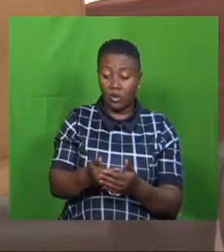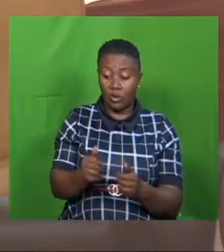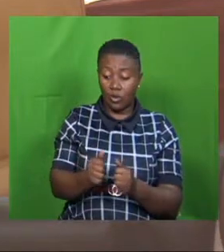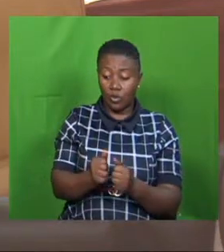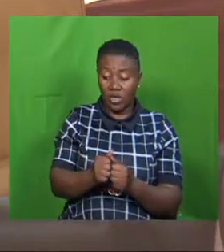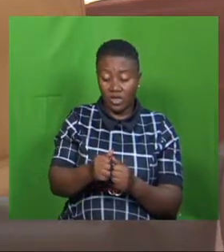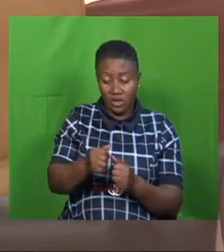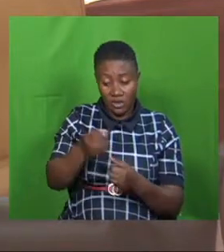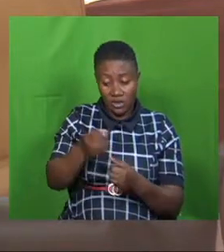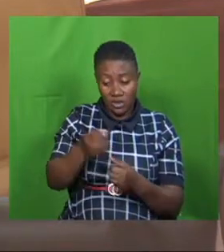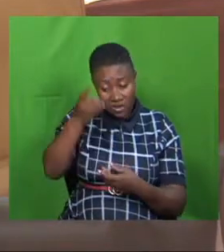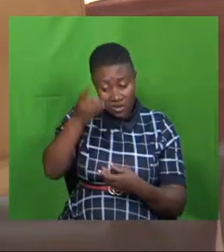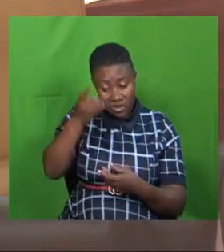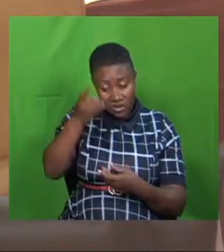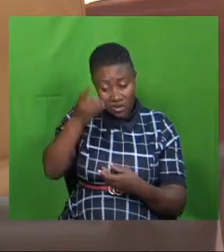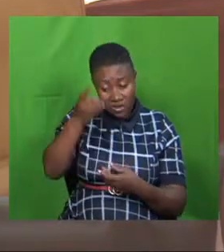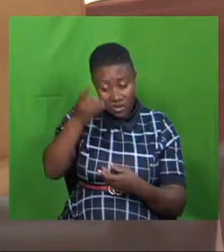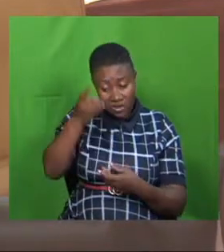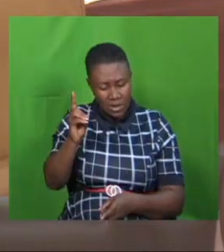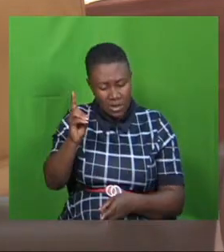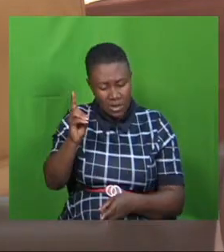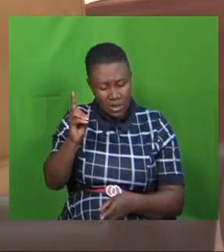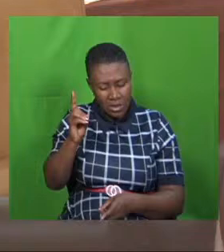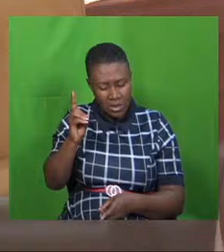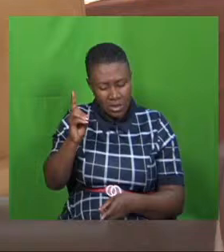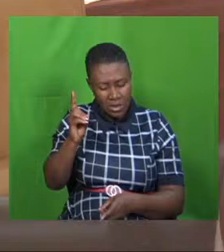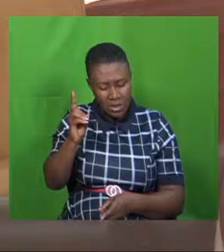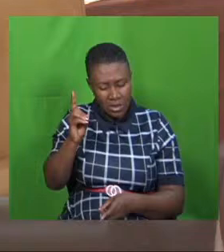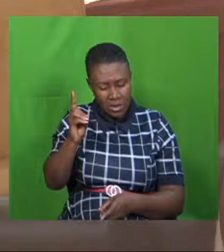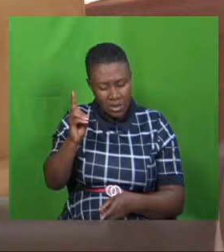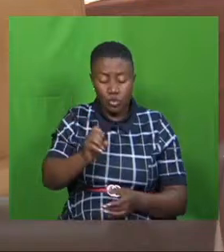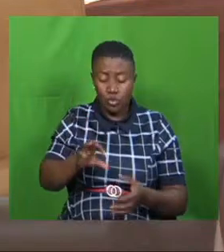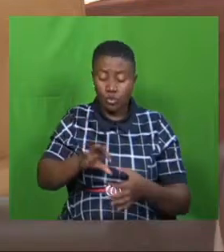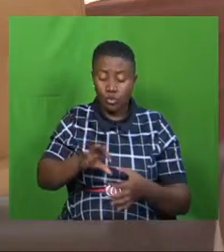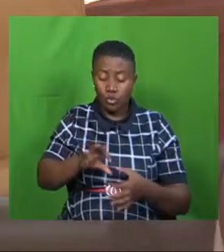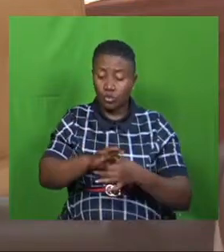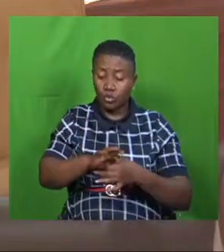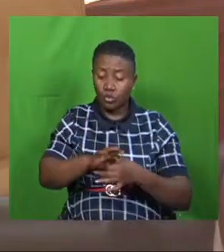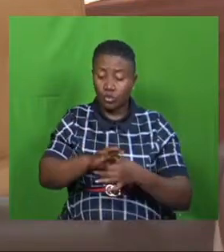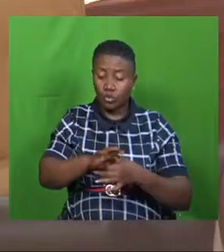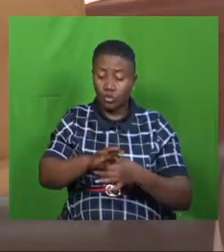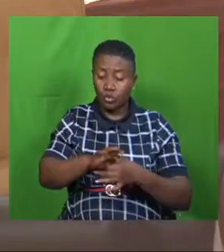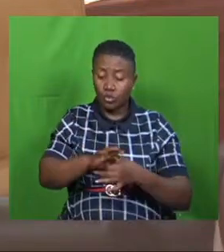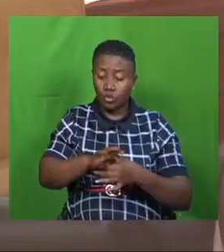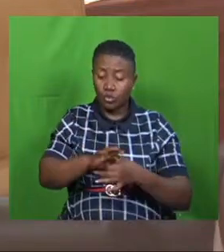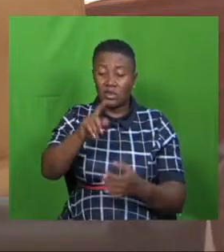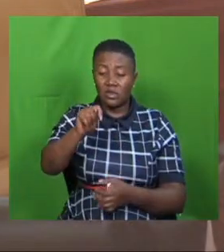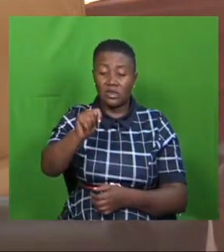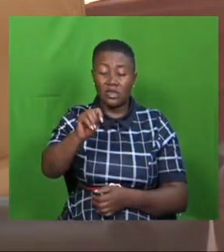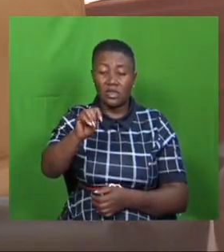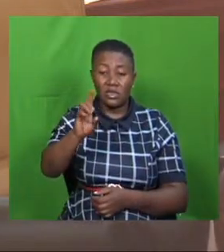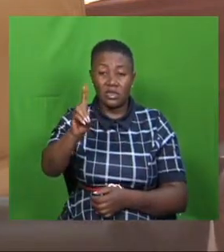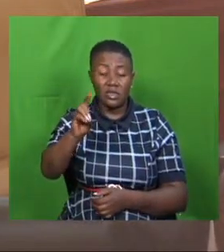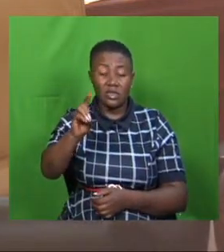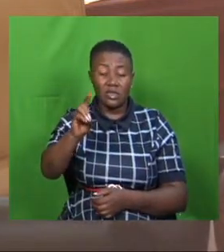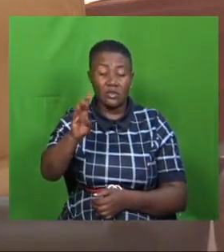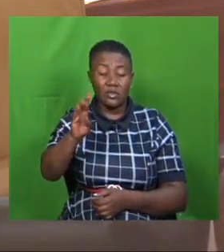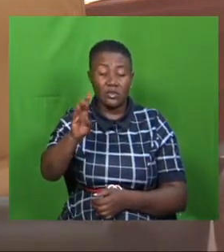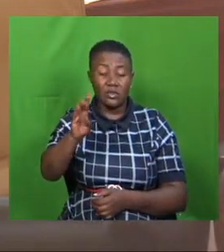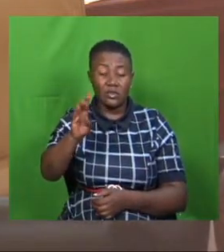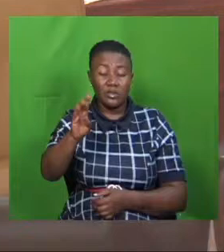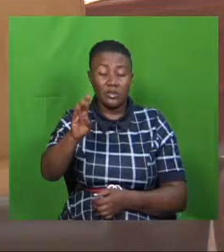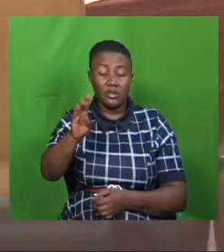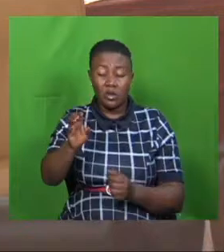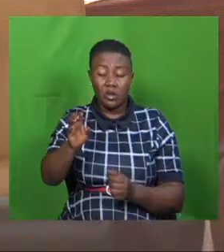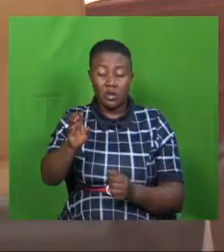Ghana should join the Trade and Development Bank of Eastern and Southern Africa, even